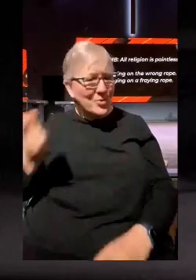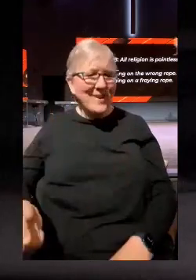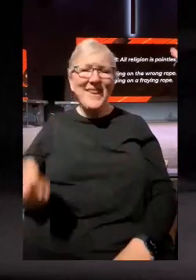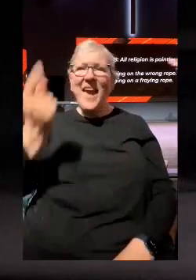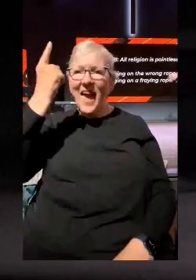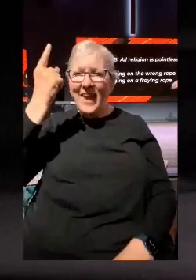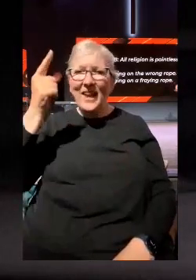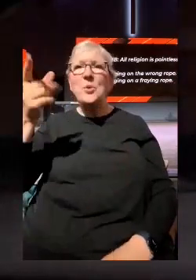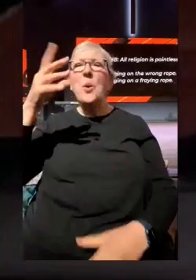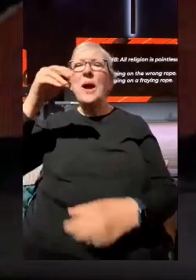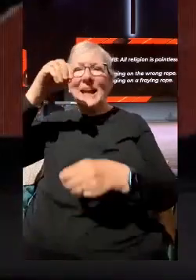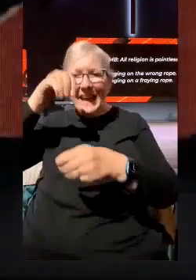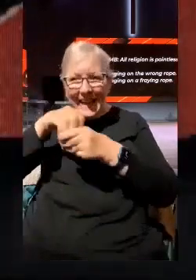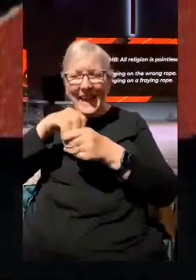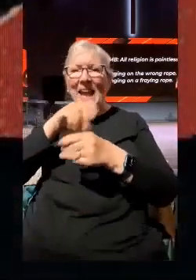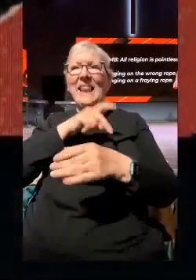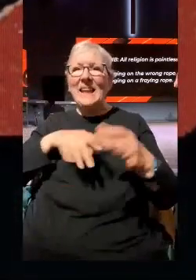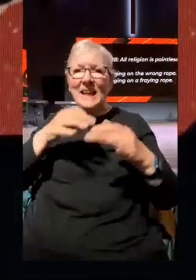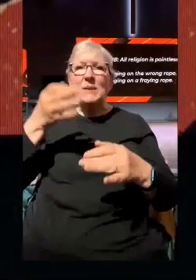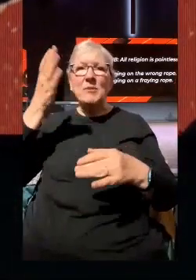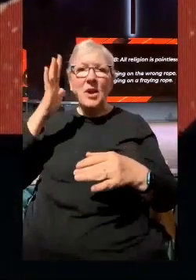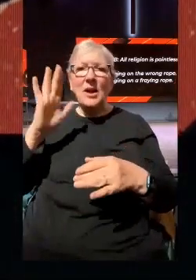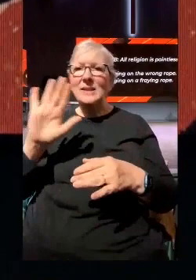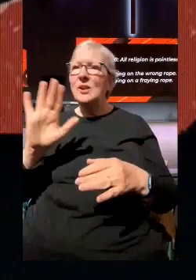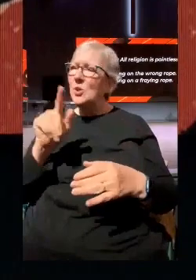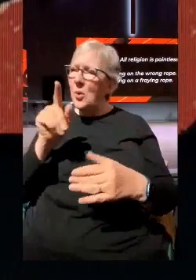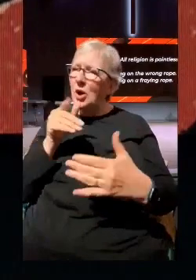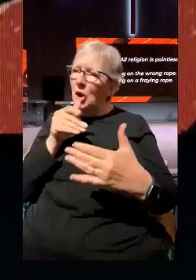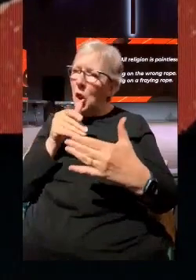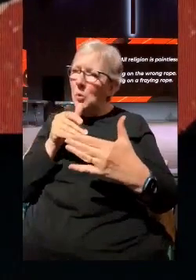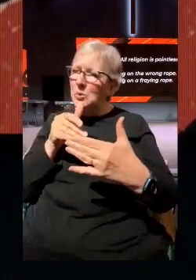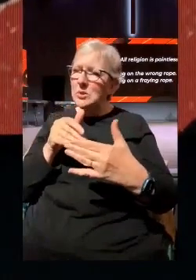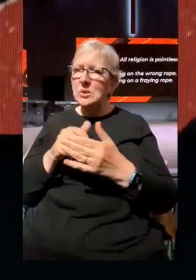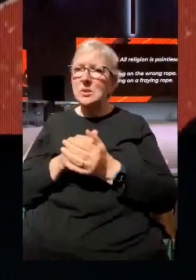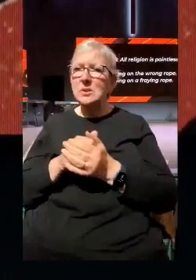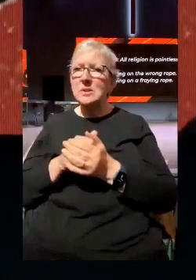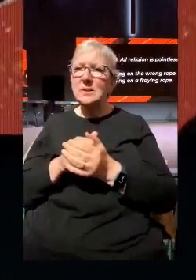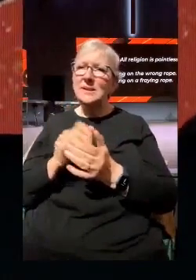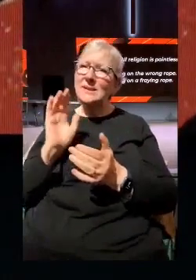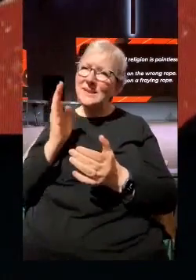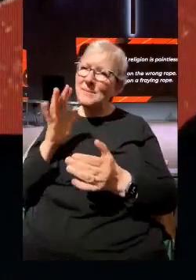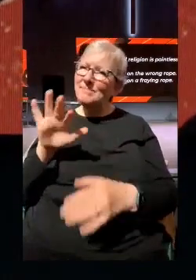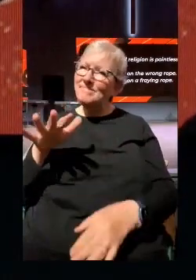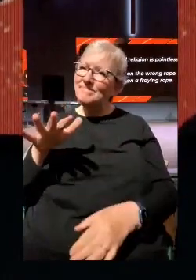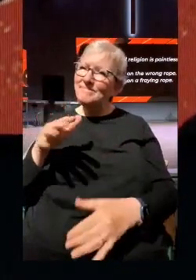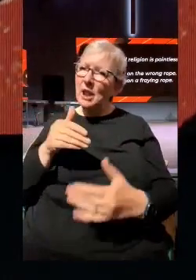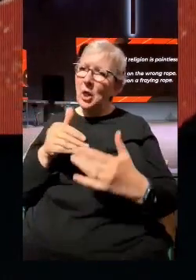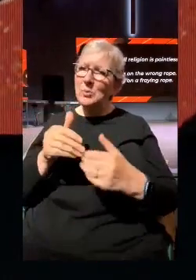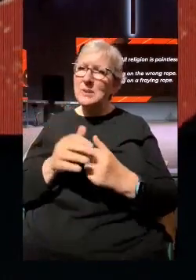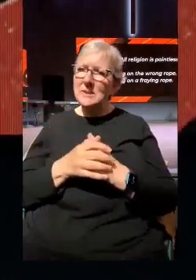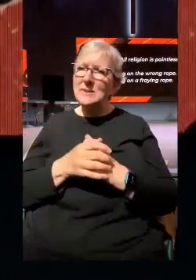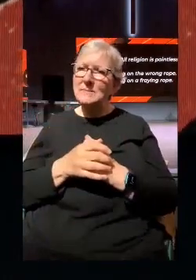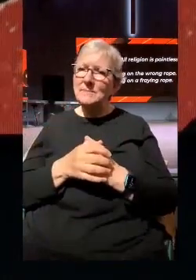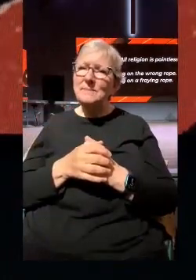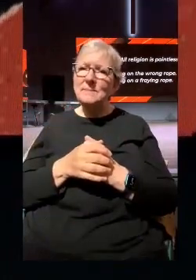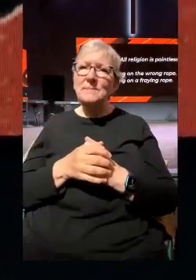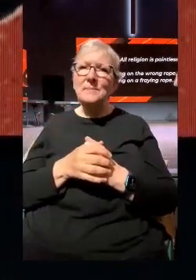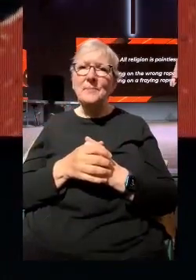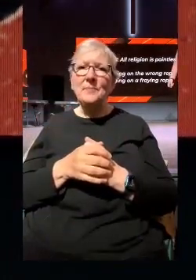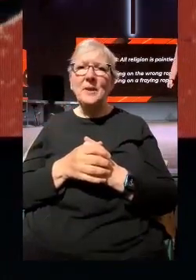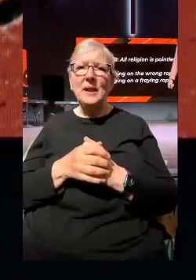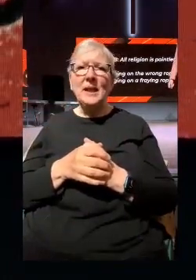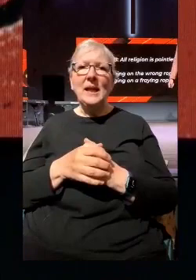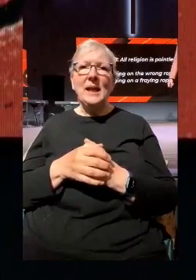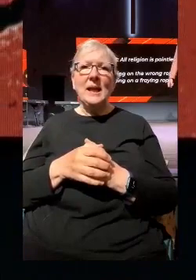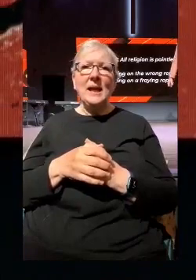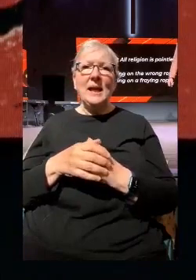in the kingdom of God. He says, you kind of get it. You're close to the kingdom of God. If I was that